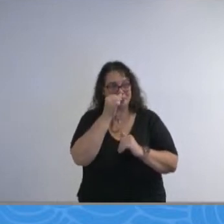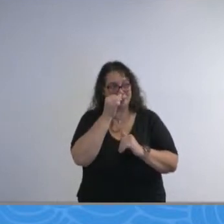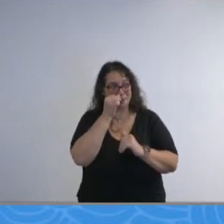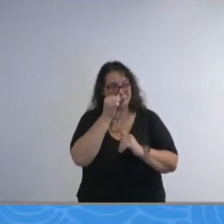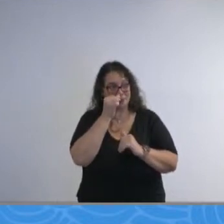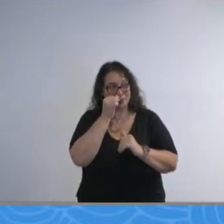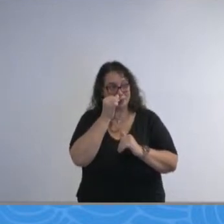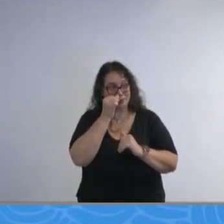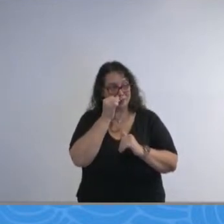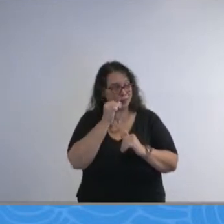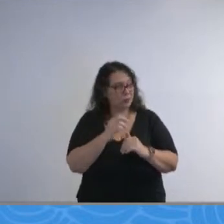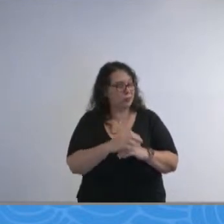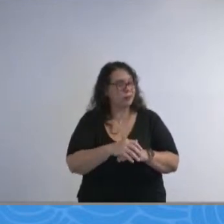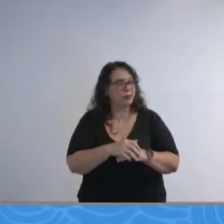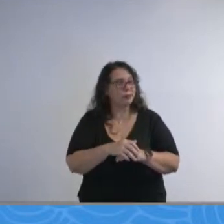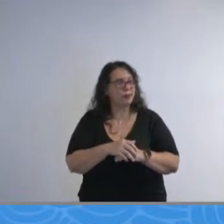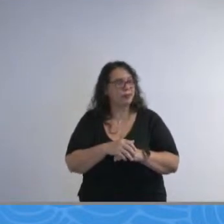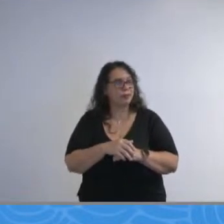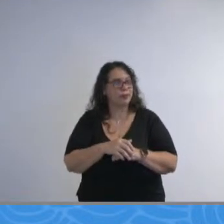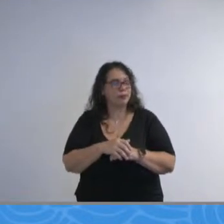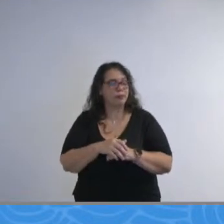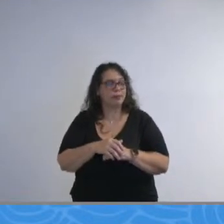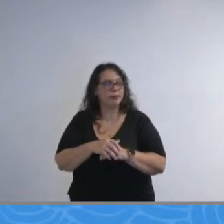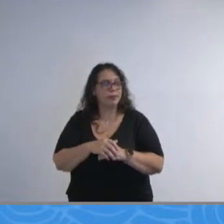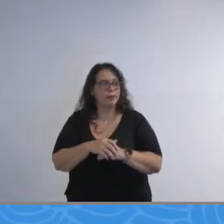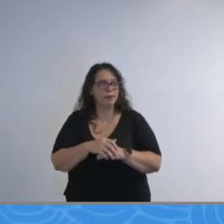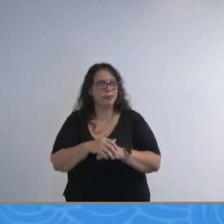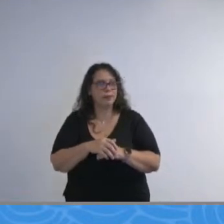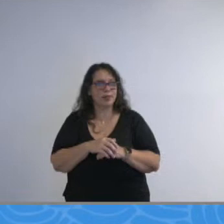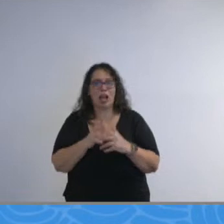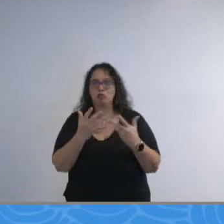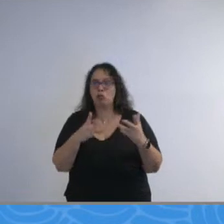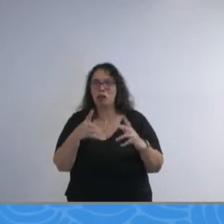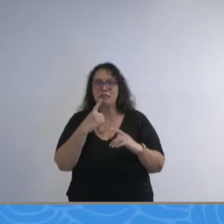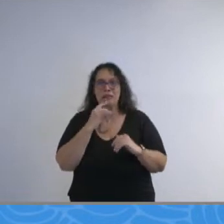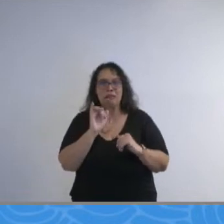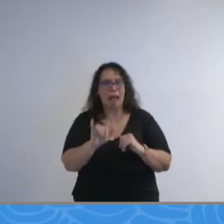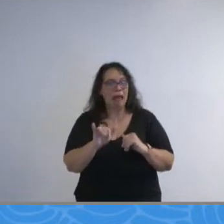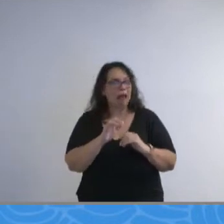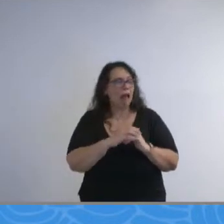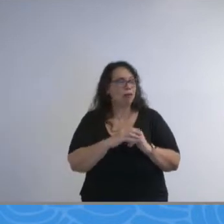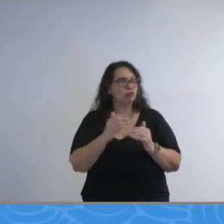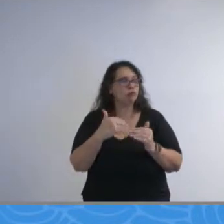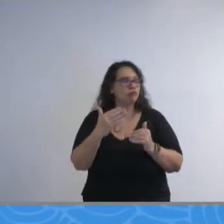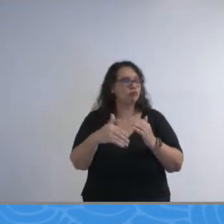Let's see. I already talked about this.